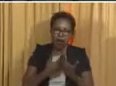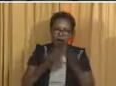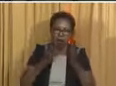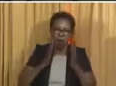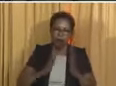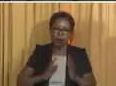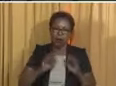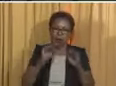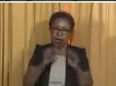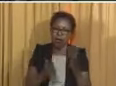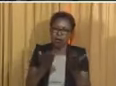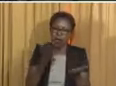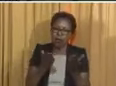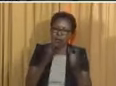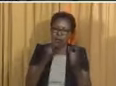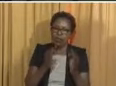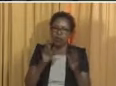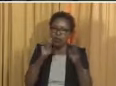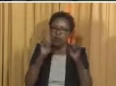issue is fit